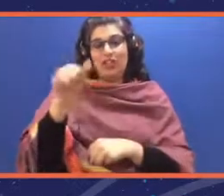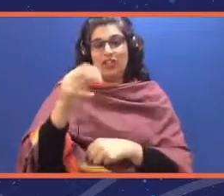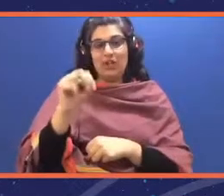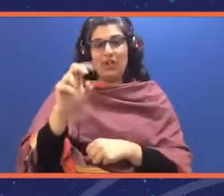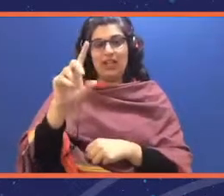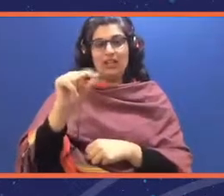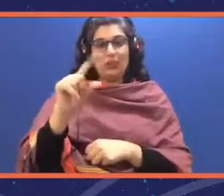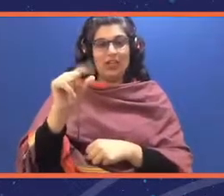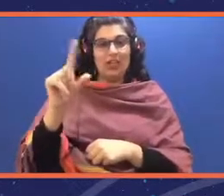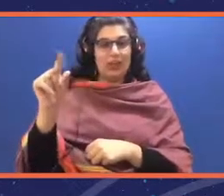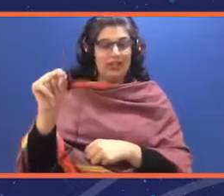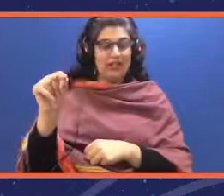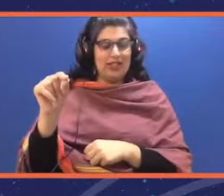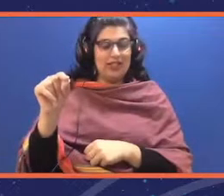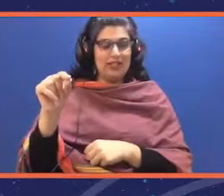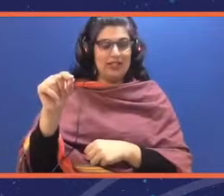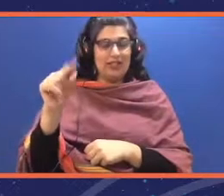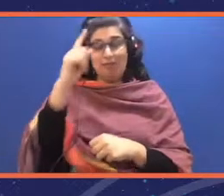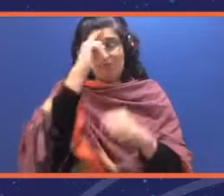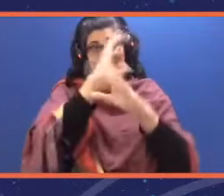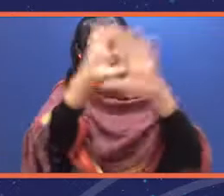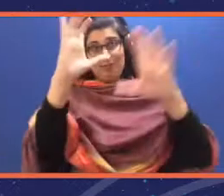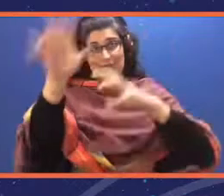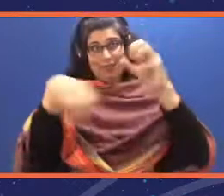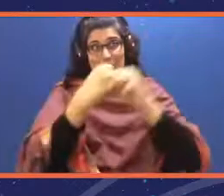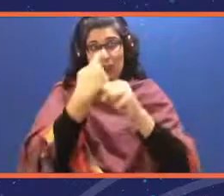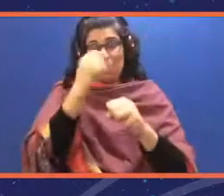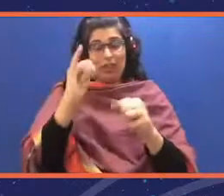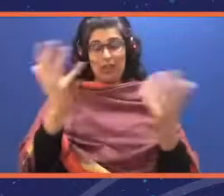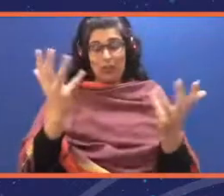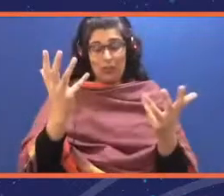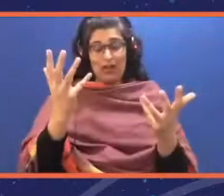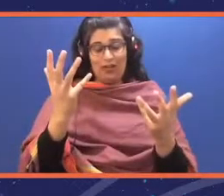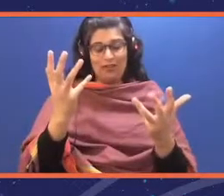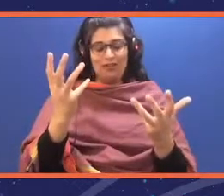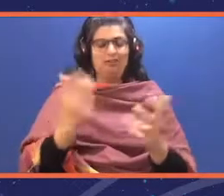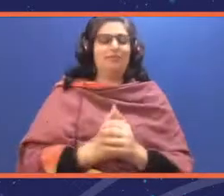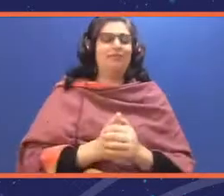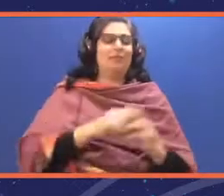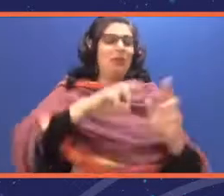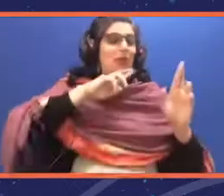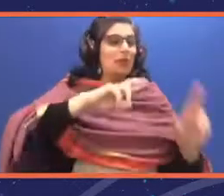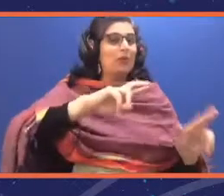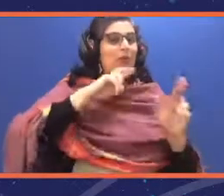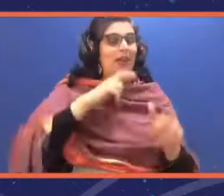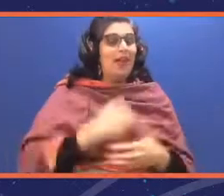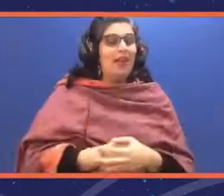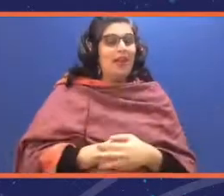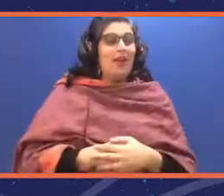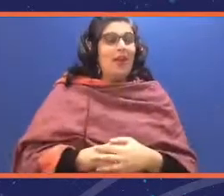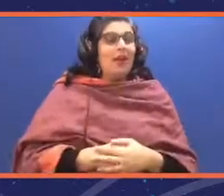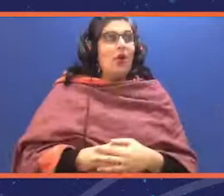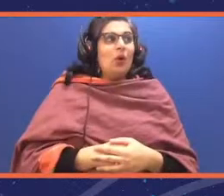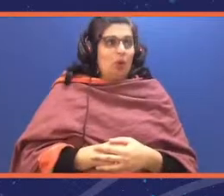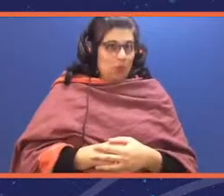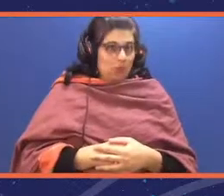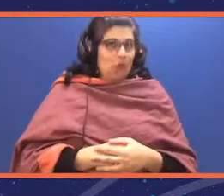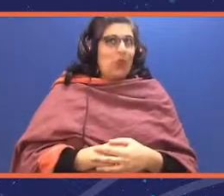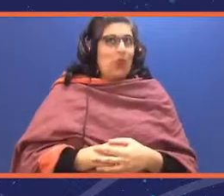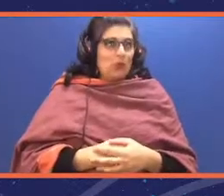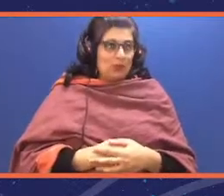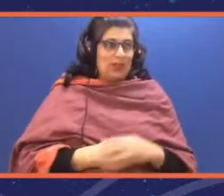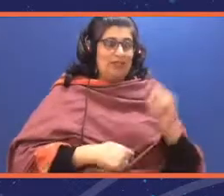was going to look like? And I got a lot of answers and such a variety of